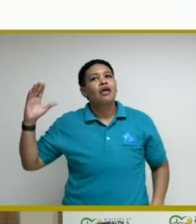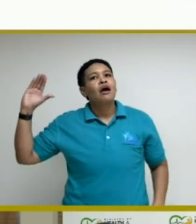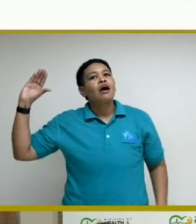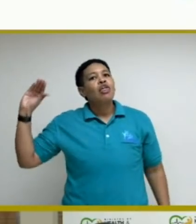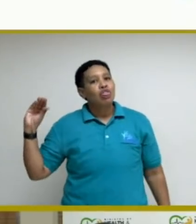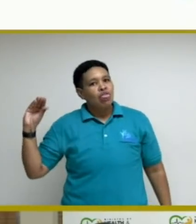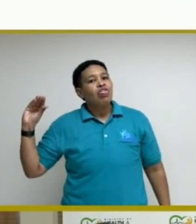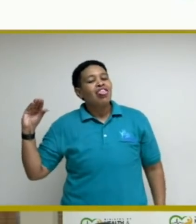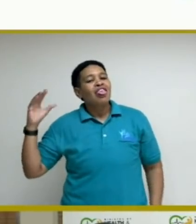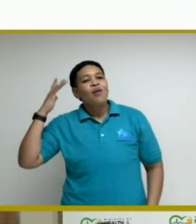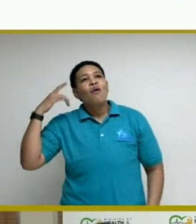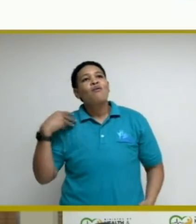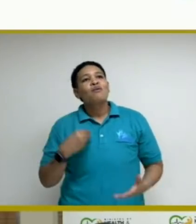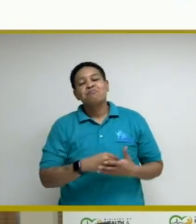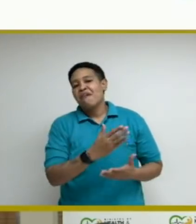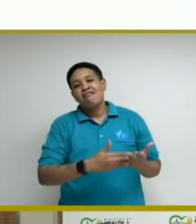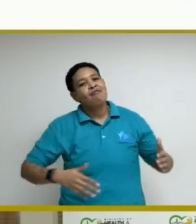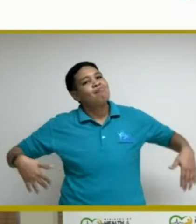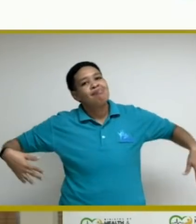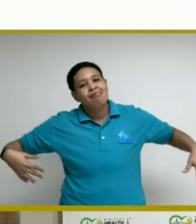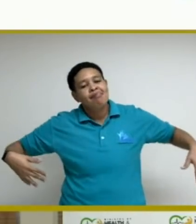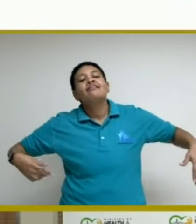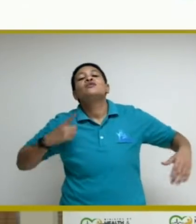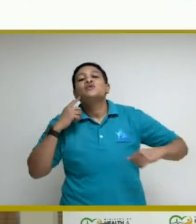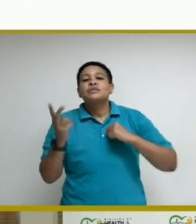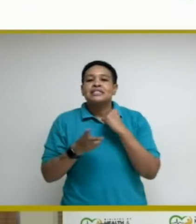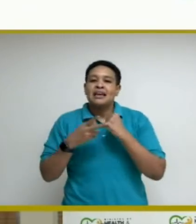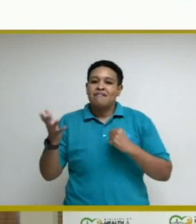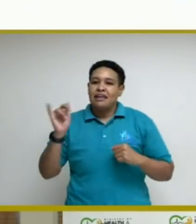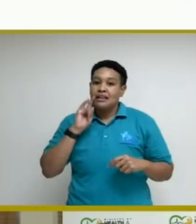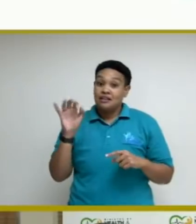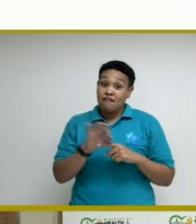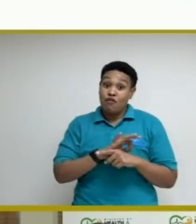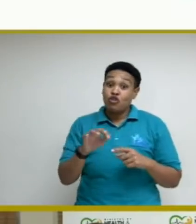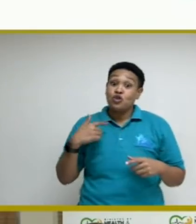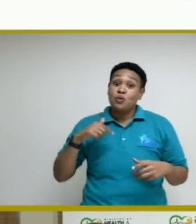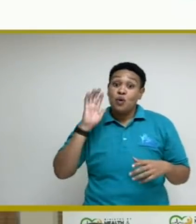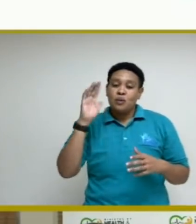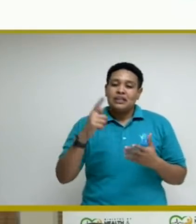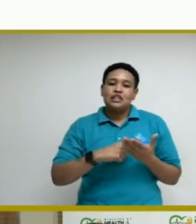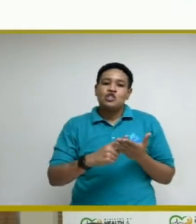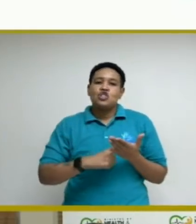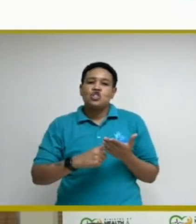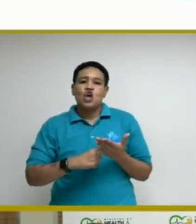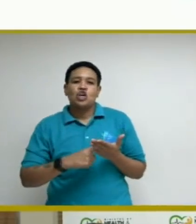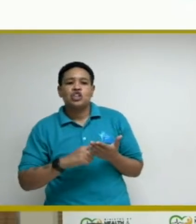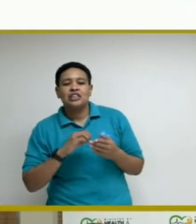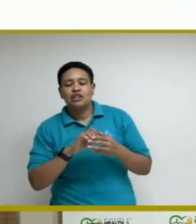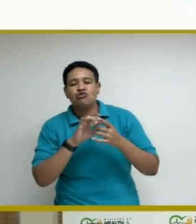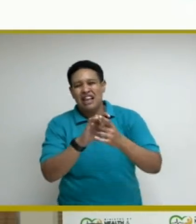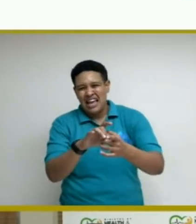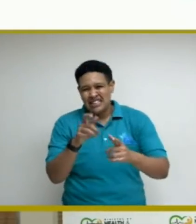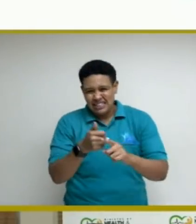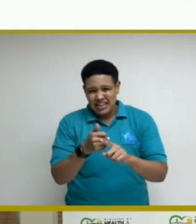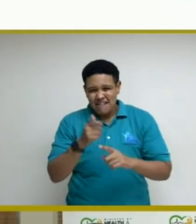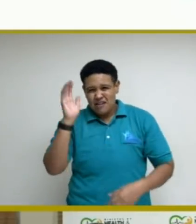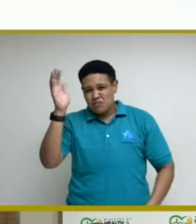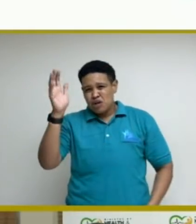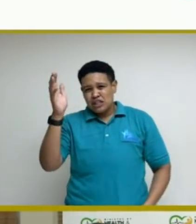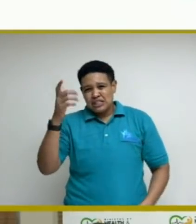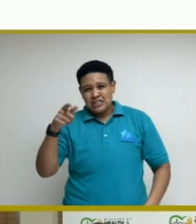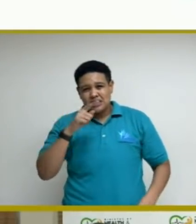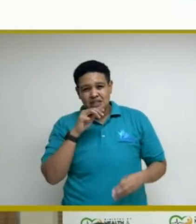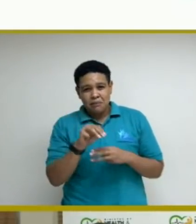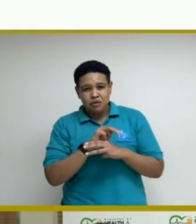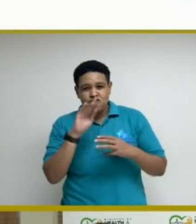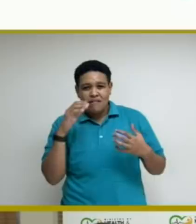that in the program, and that is a function that we will discuss in terms of the presentation that the